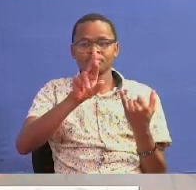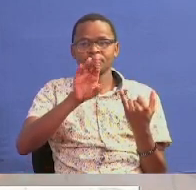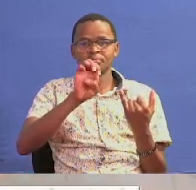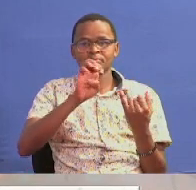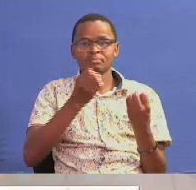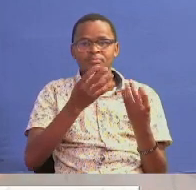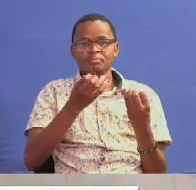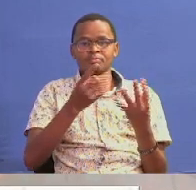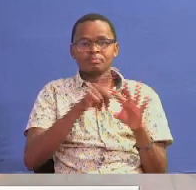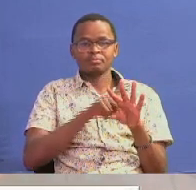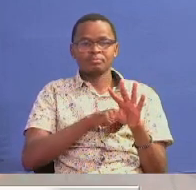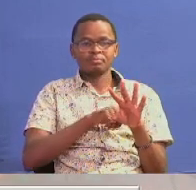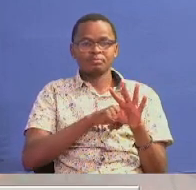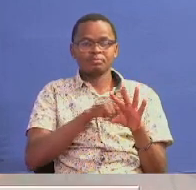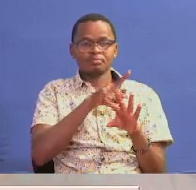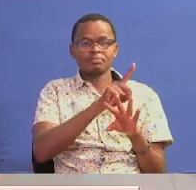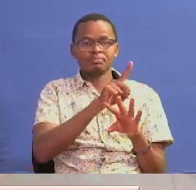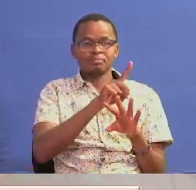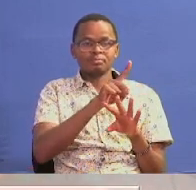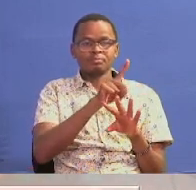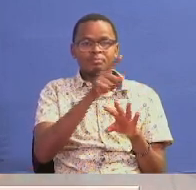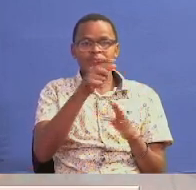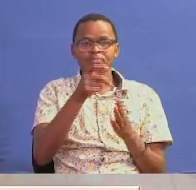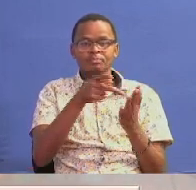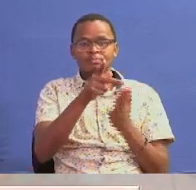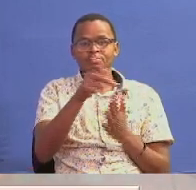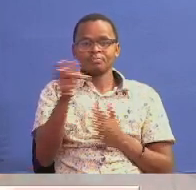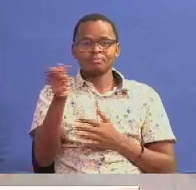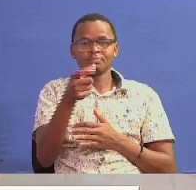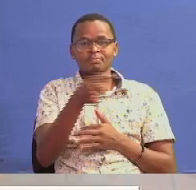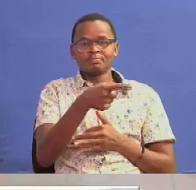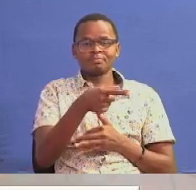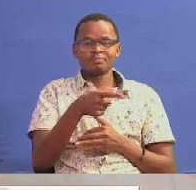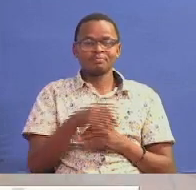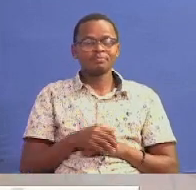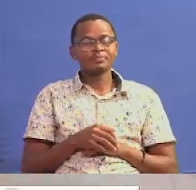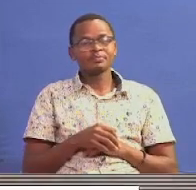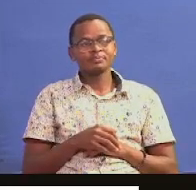officers, especially when it comes to matters of the pocket?